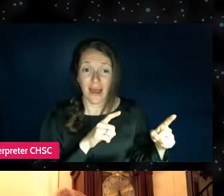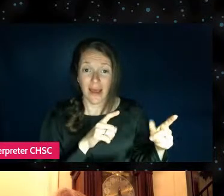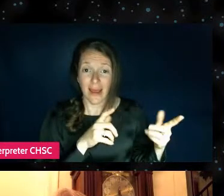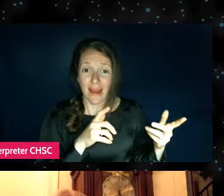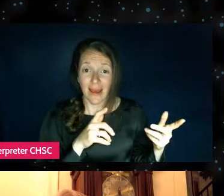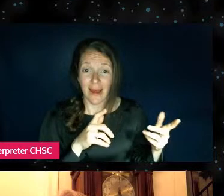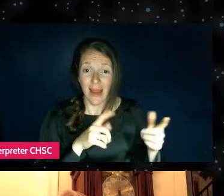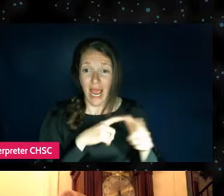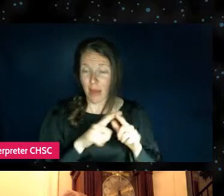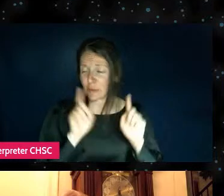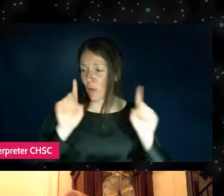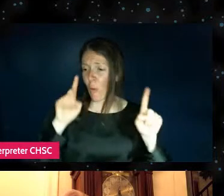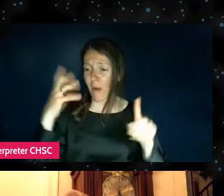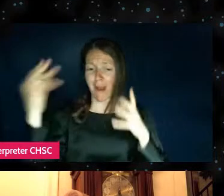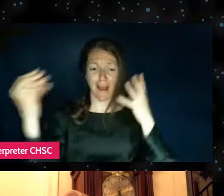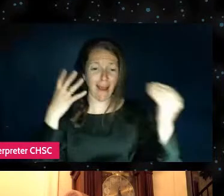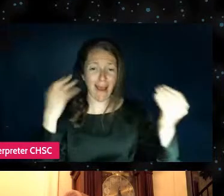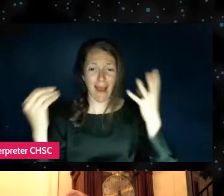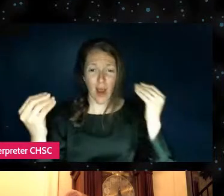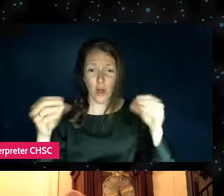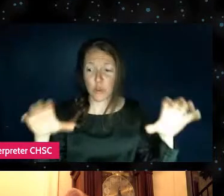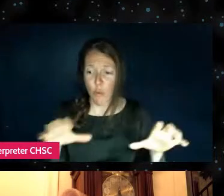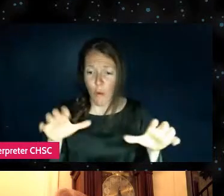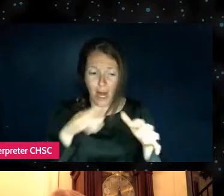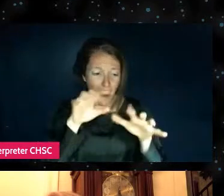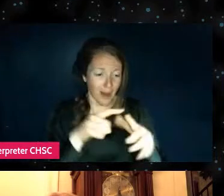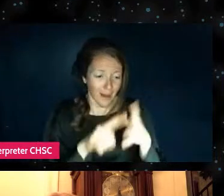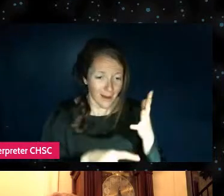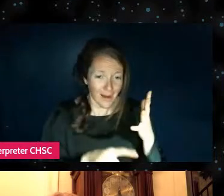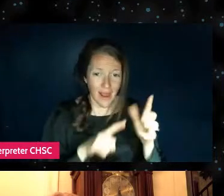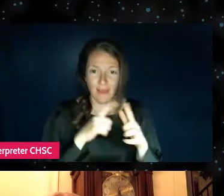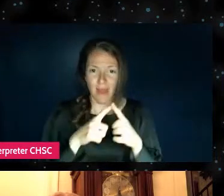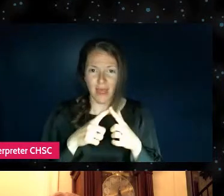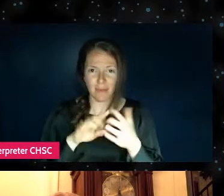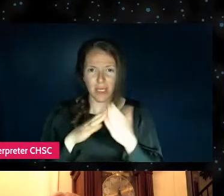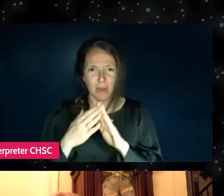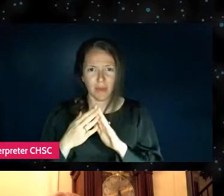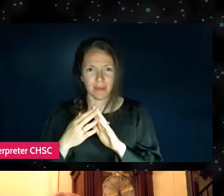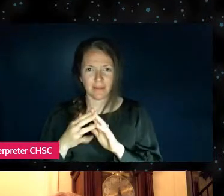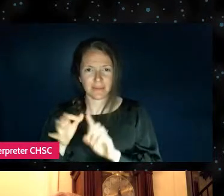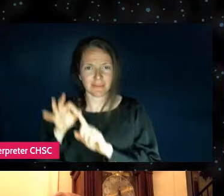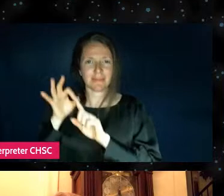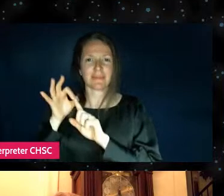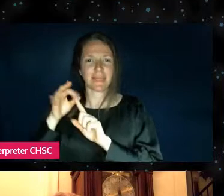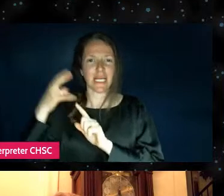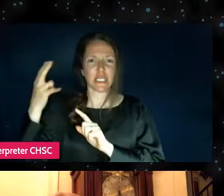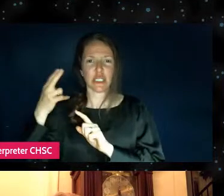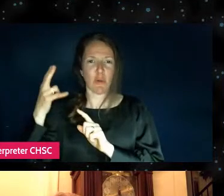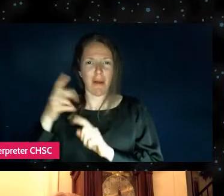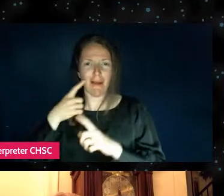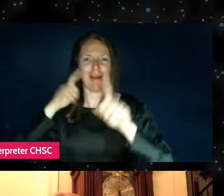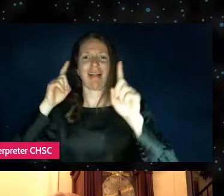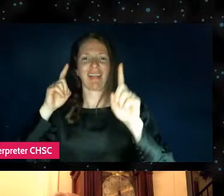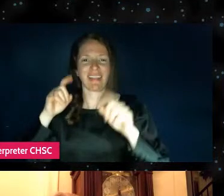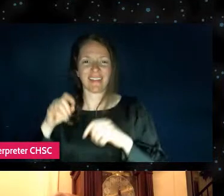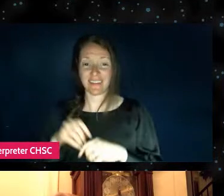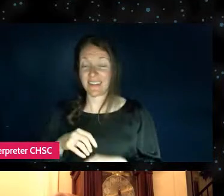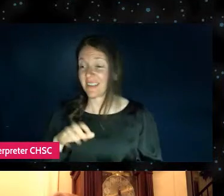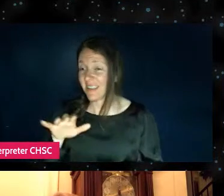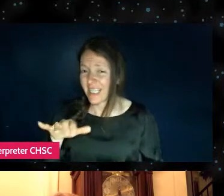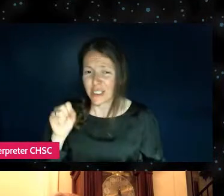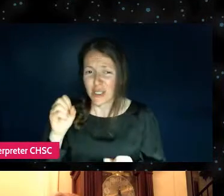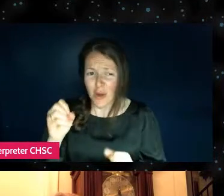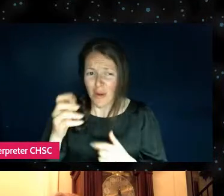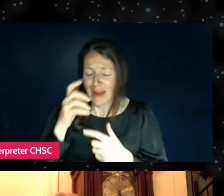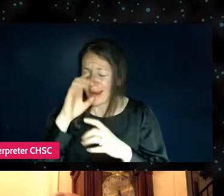places and doing things that now all of a sudden were becoming historic. This is so incredible. I mean, George, I